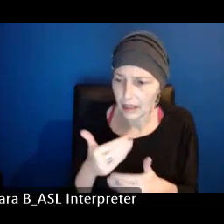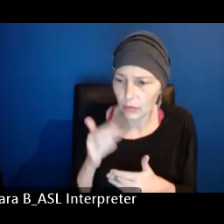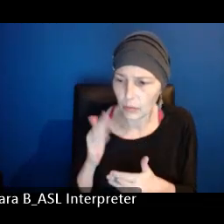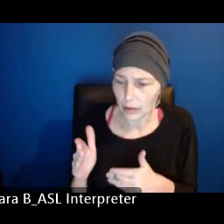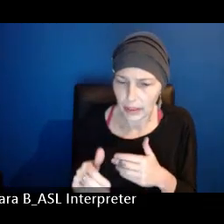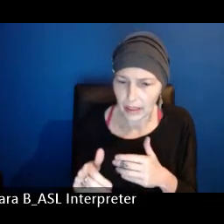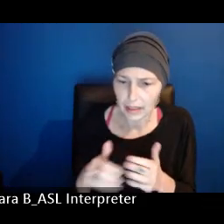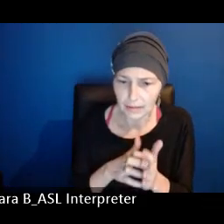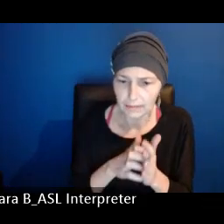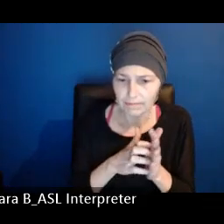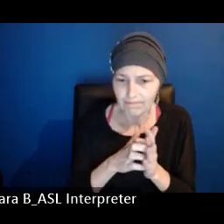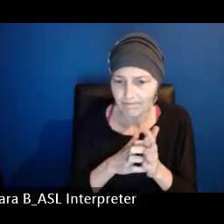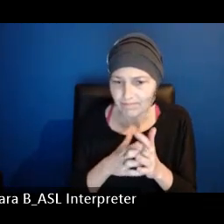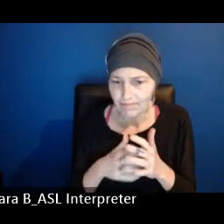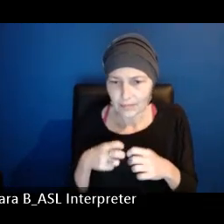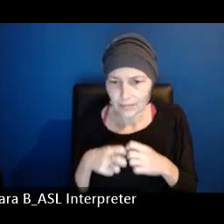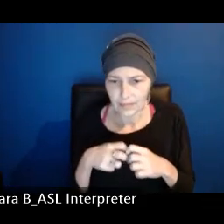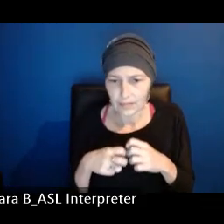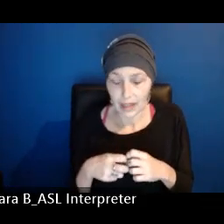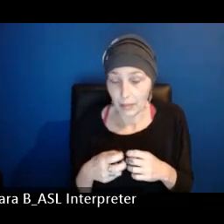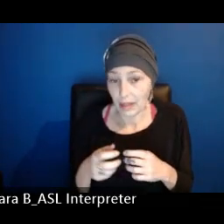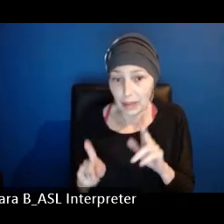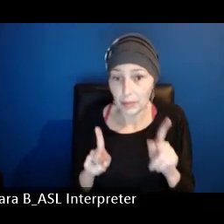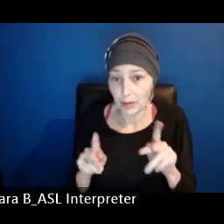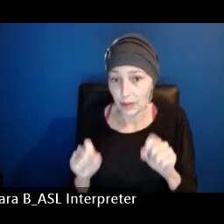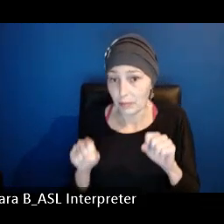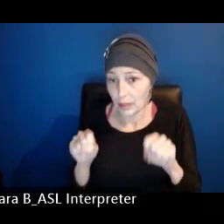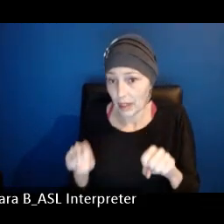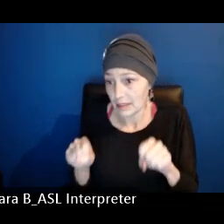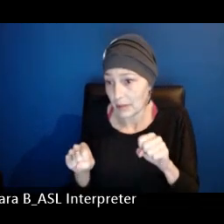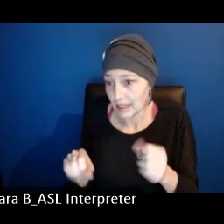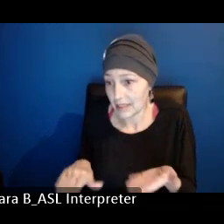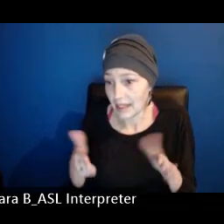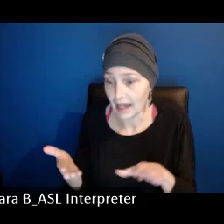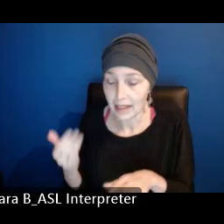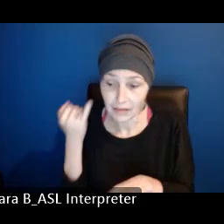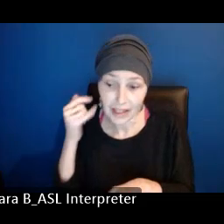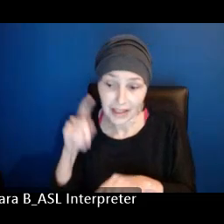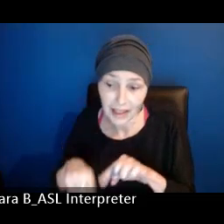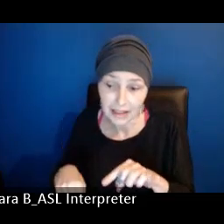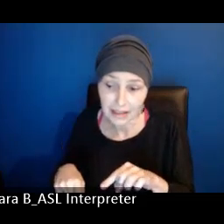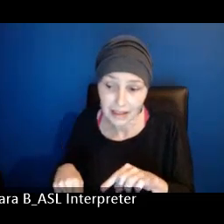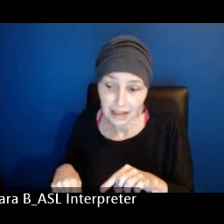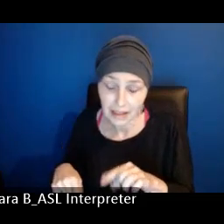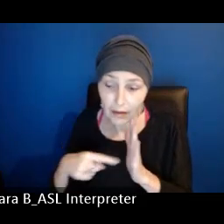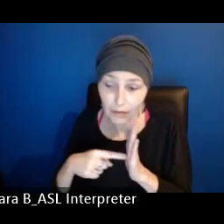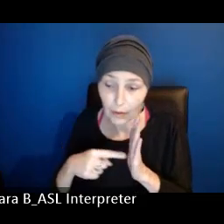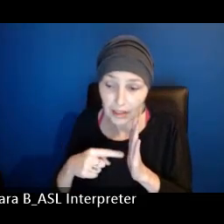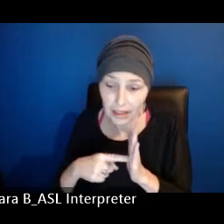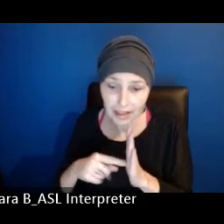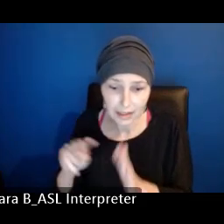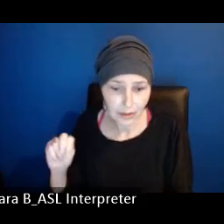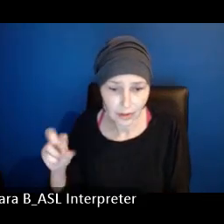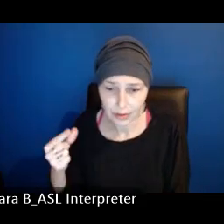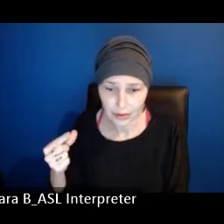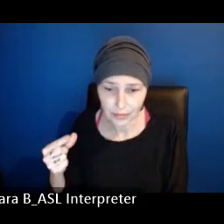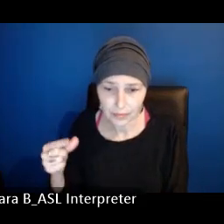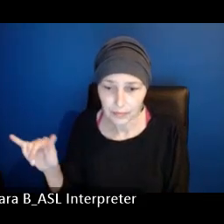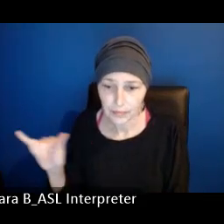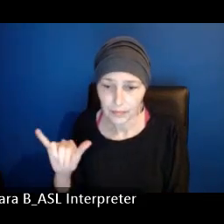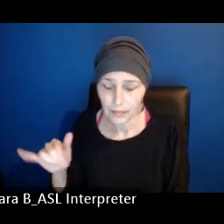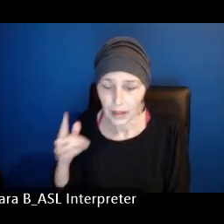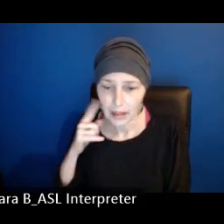So they could possibly die if they can't afford it, and that's not right. I also think it's going to be a hindrance to